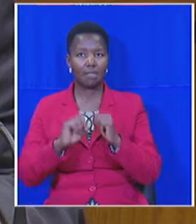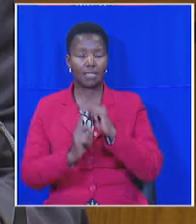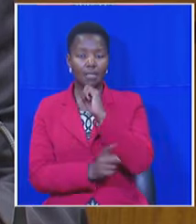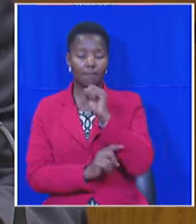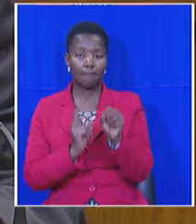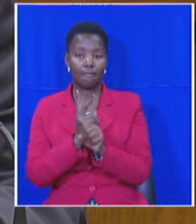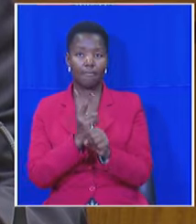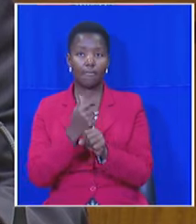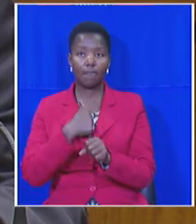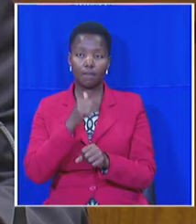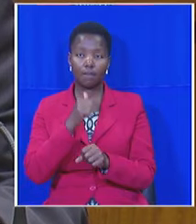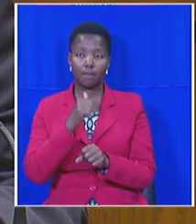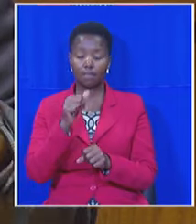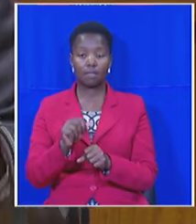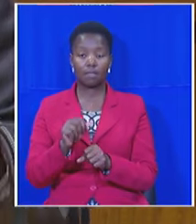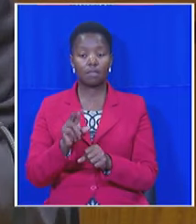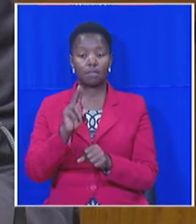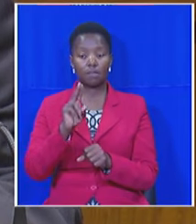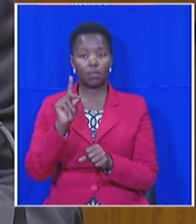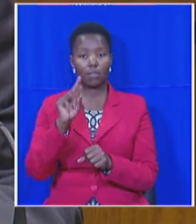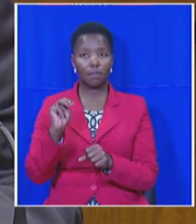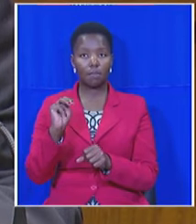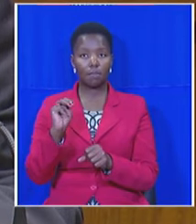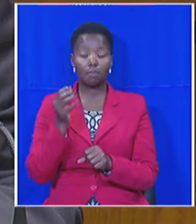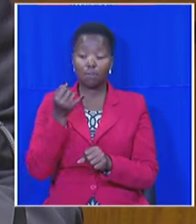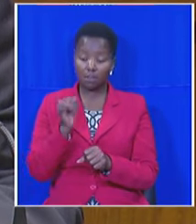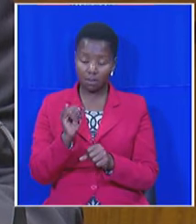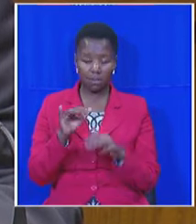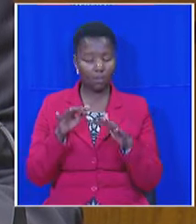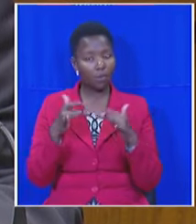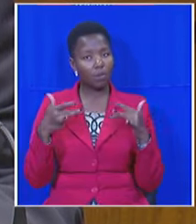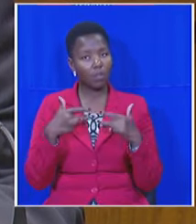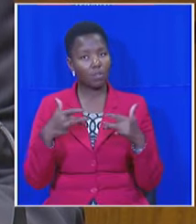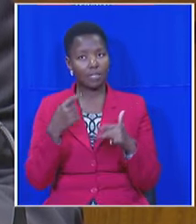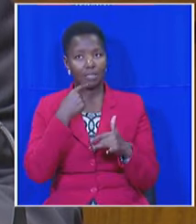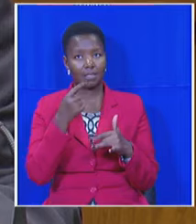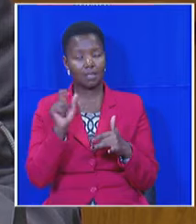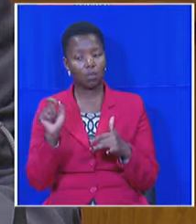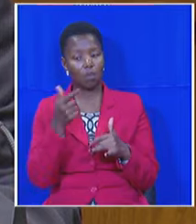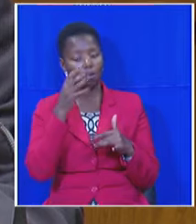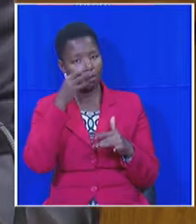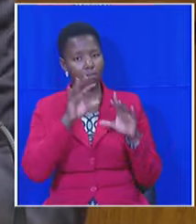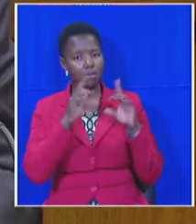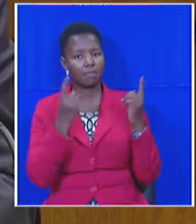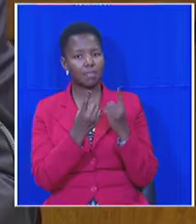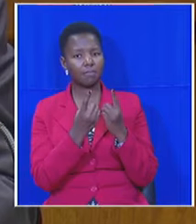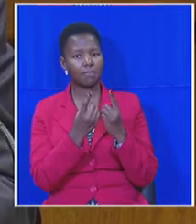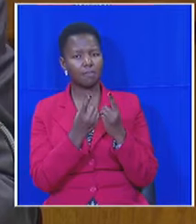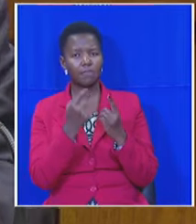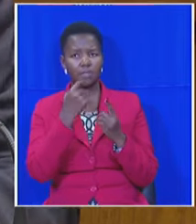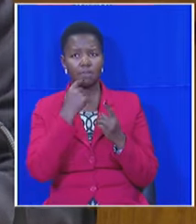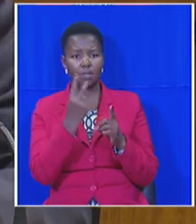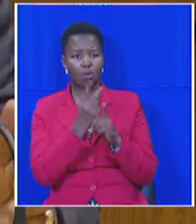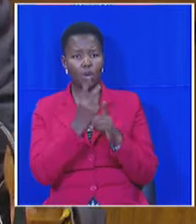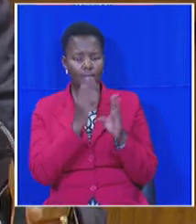we want to say as the UTM, it's still a matter of concern that all government departments seem to concern and confine